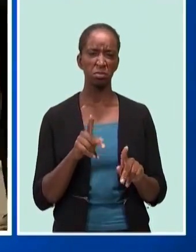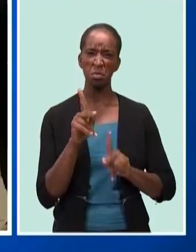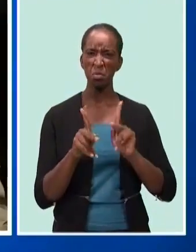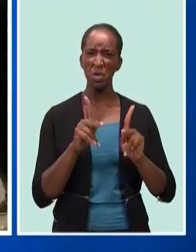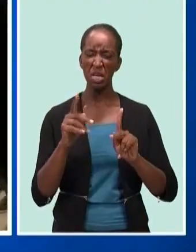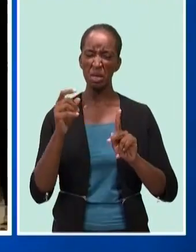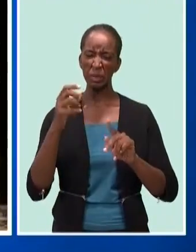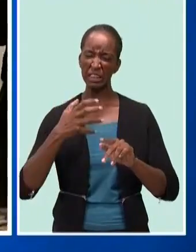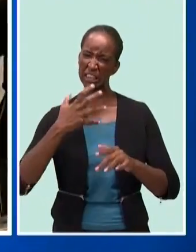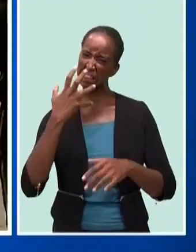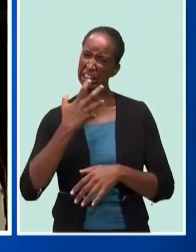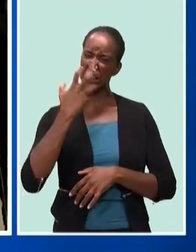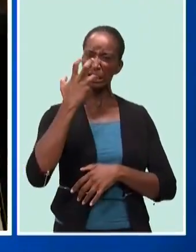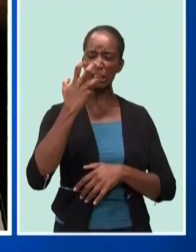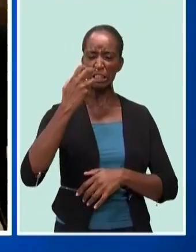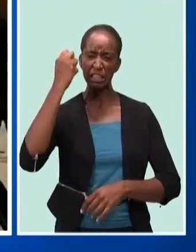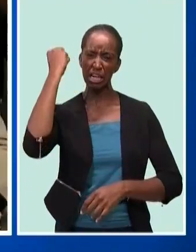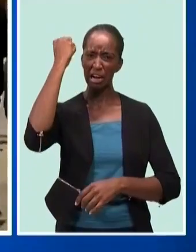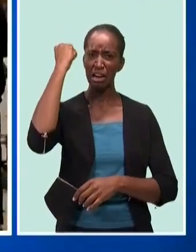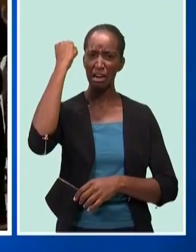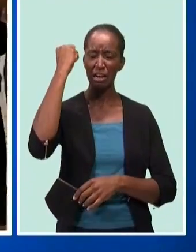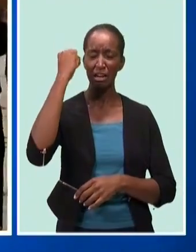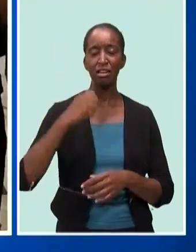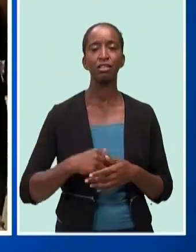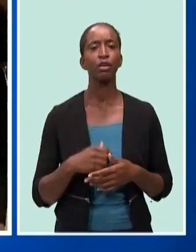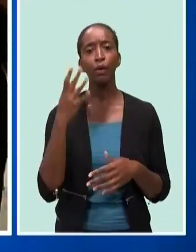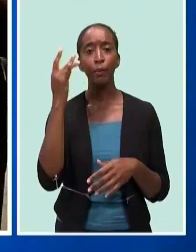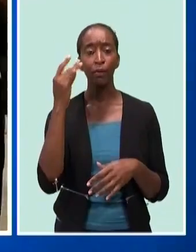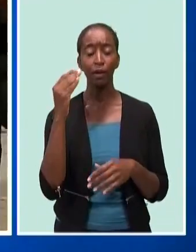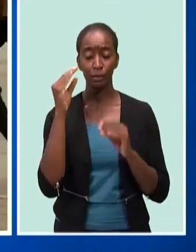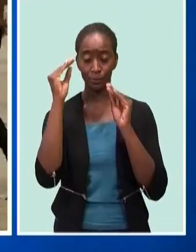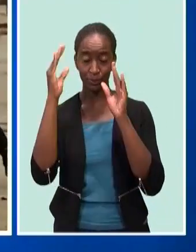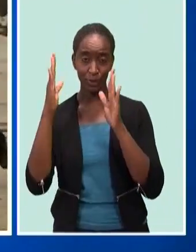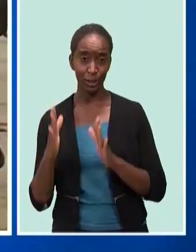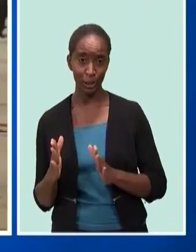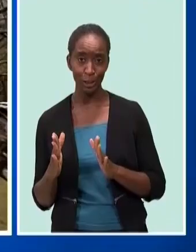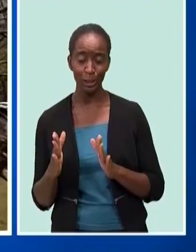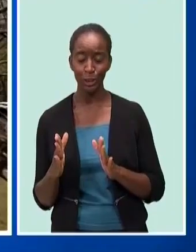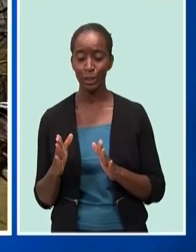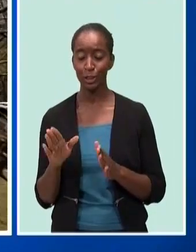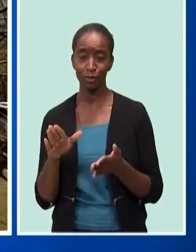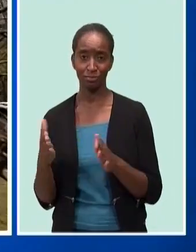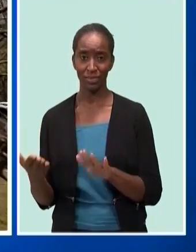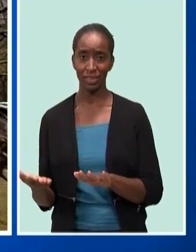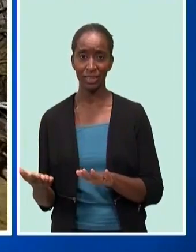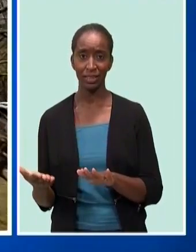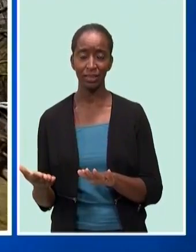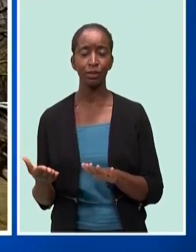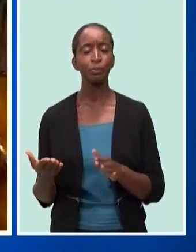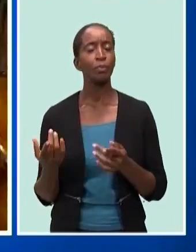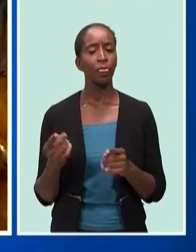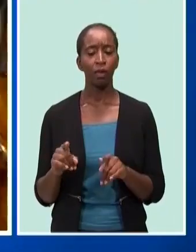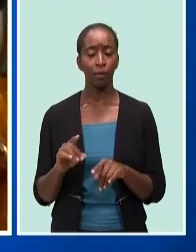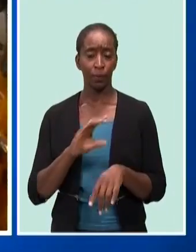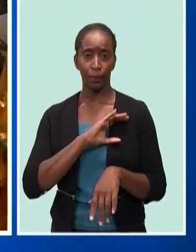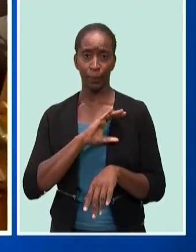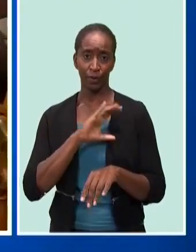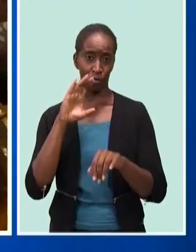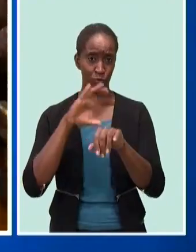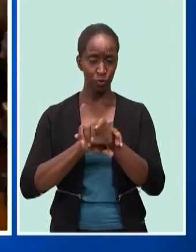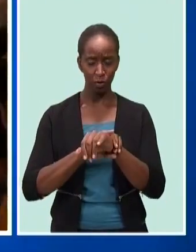socks after we said we would. So we have to make up for it. Maybe they should get something to jog your memory. I see you have